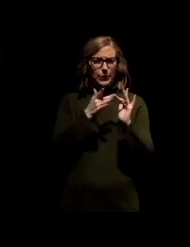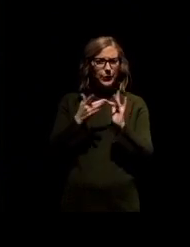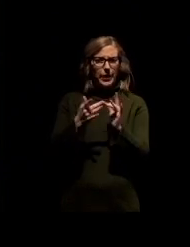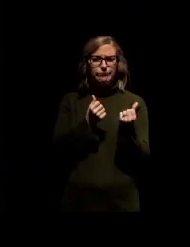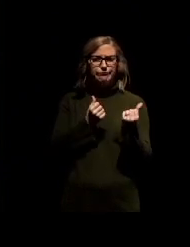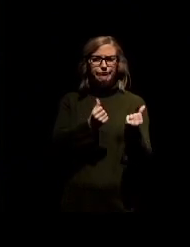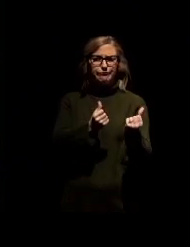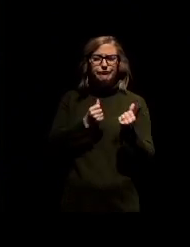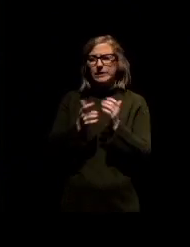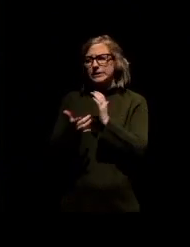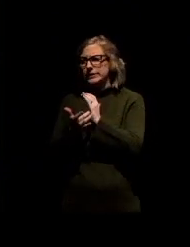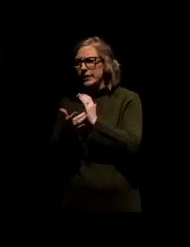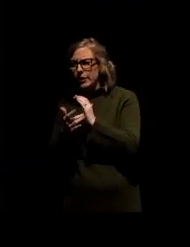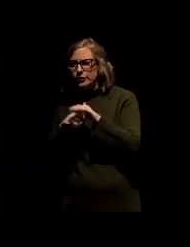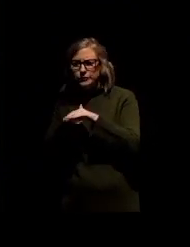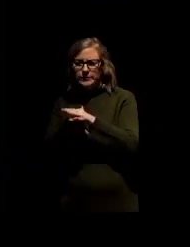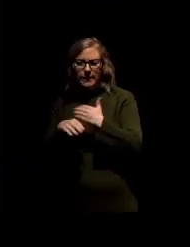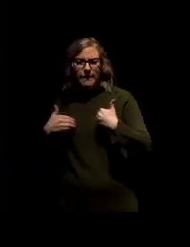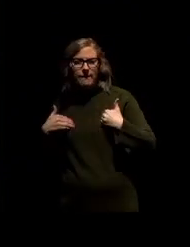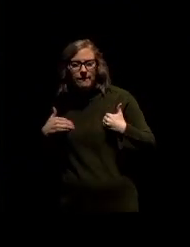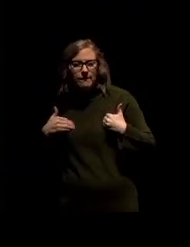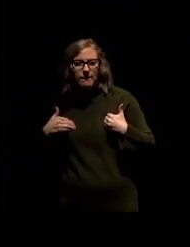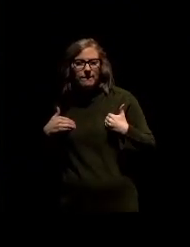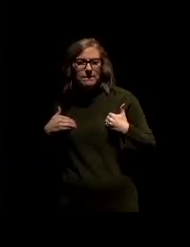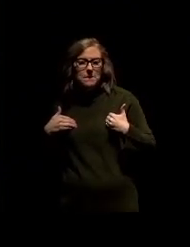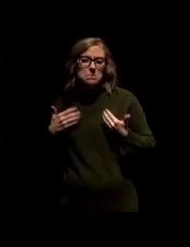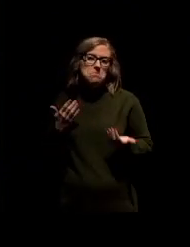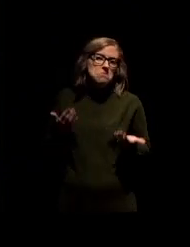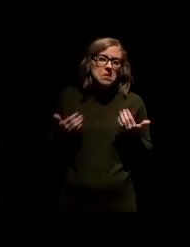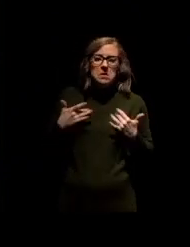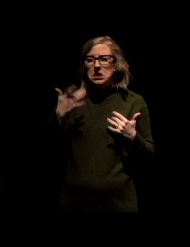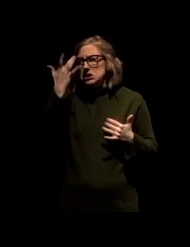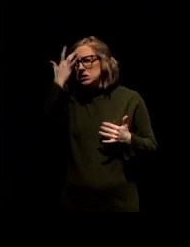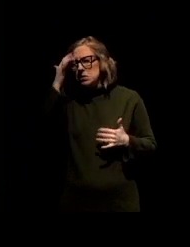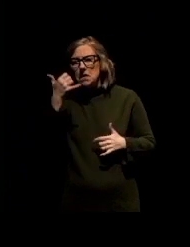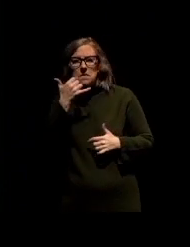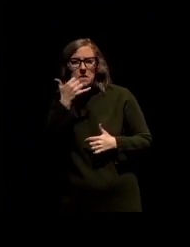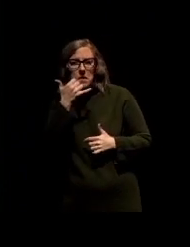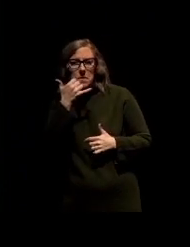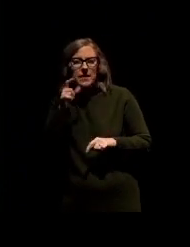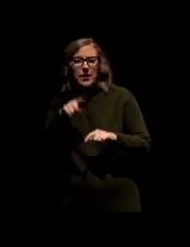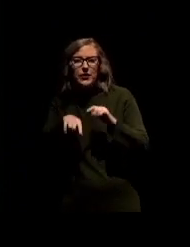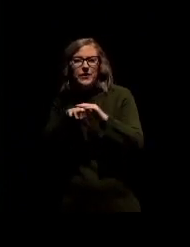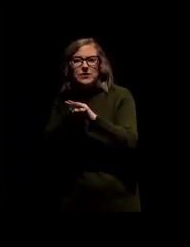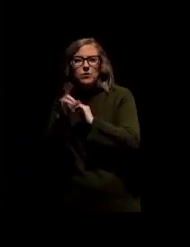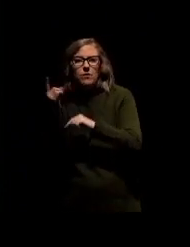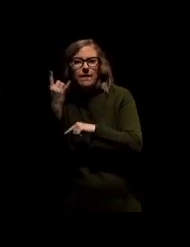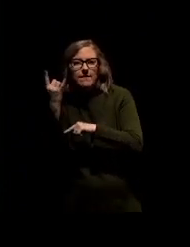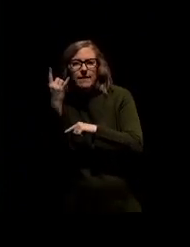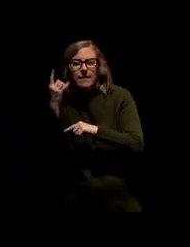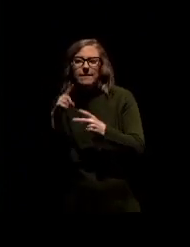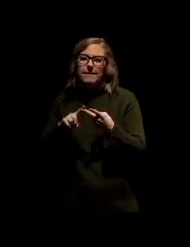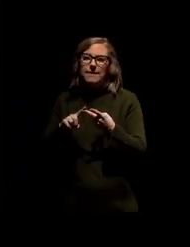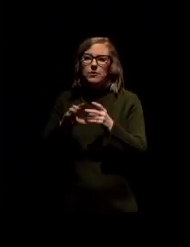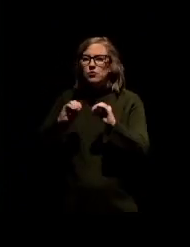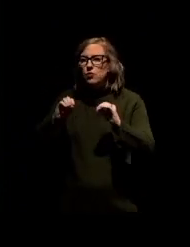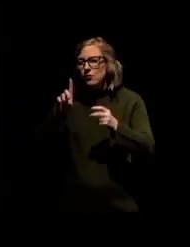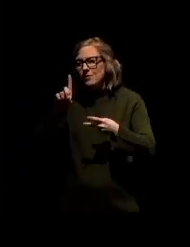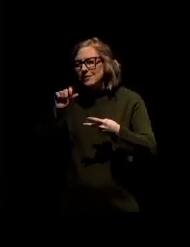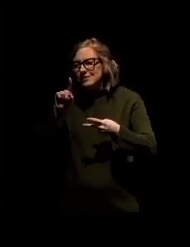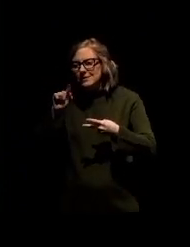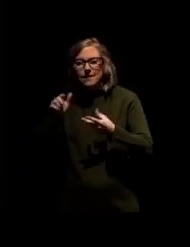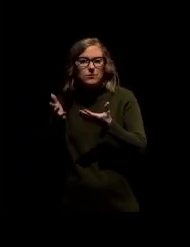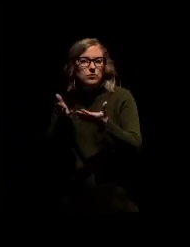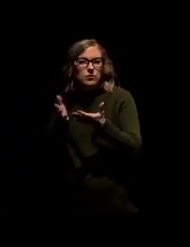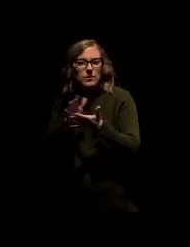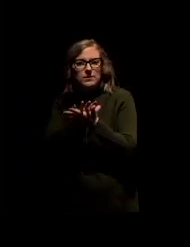internet and technology, and they might have had smartphones, but they didn't have access to Wi-Fi, they didn't have access to cellular services, all